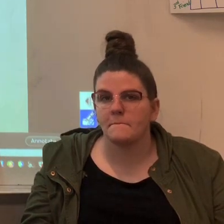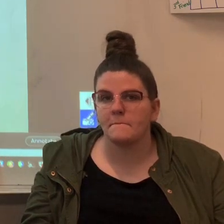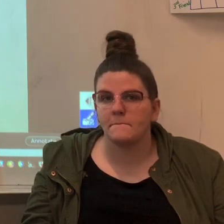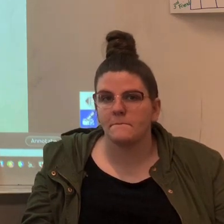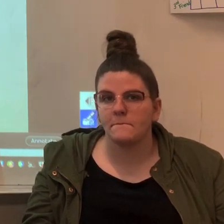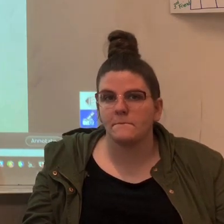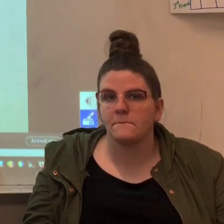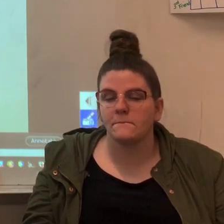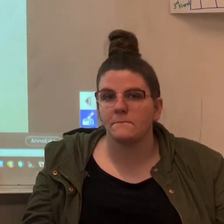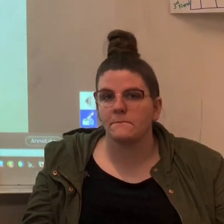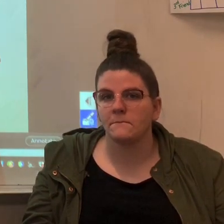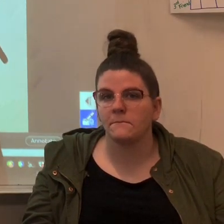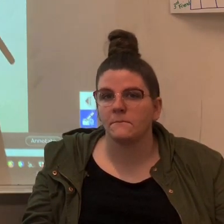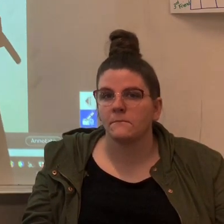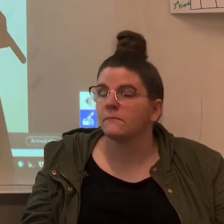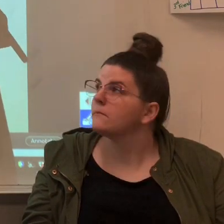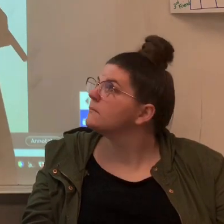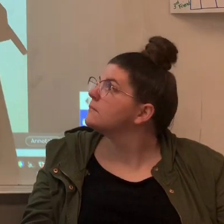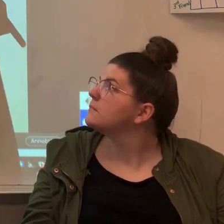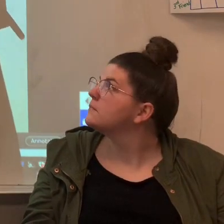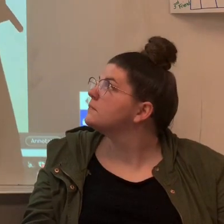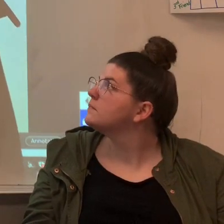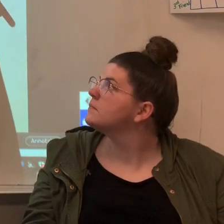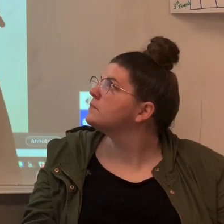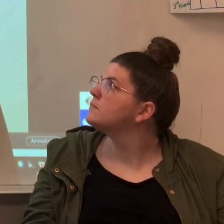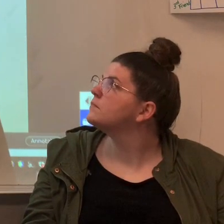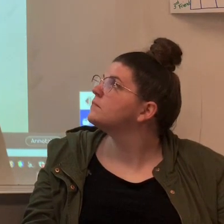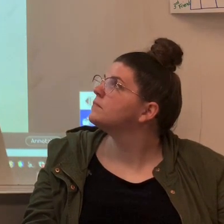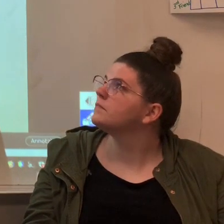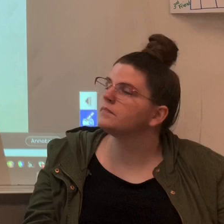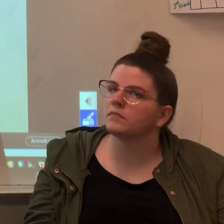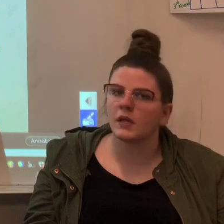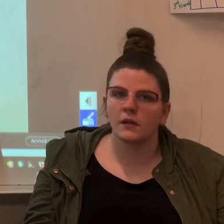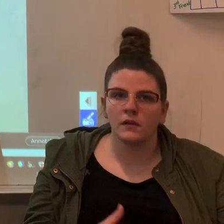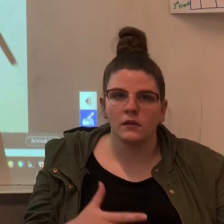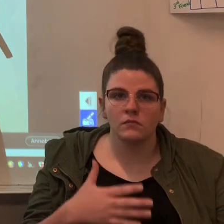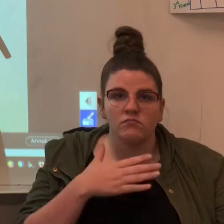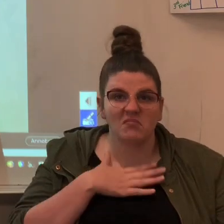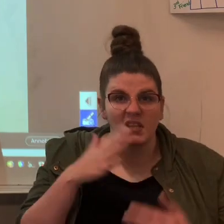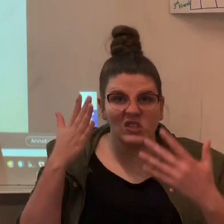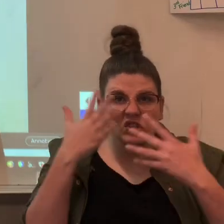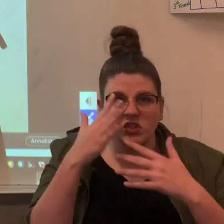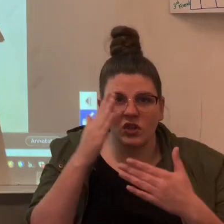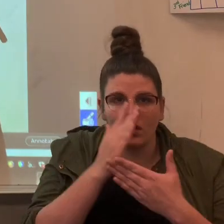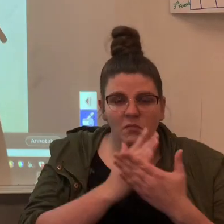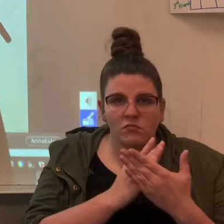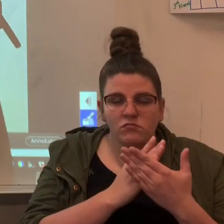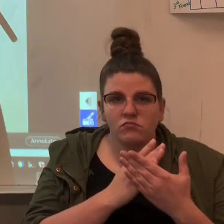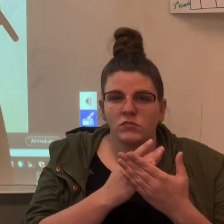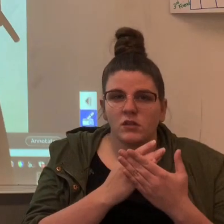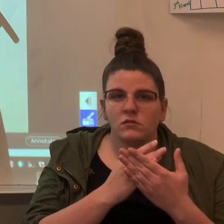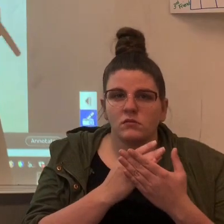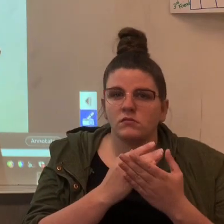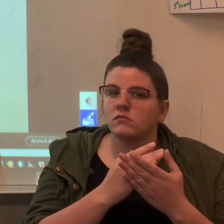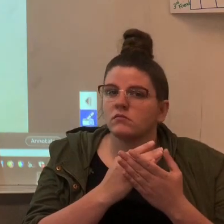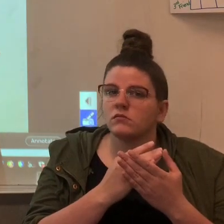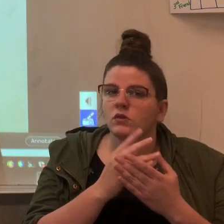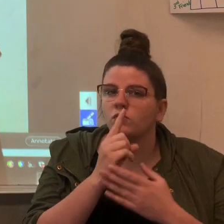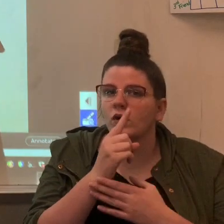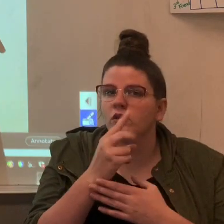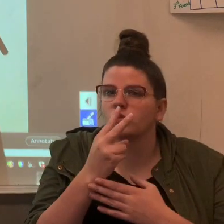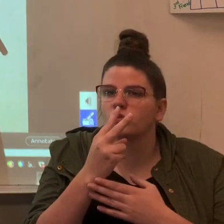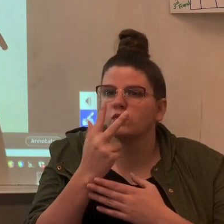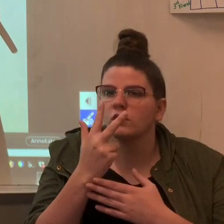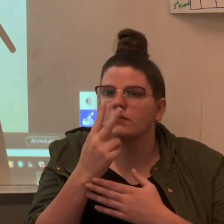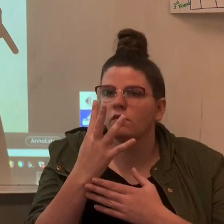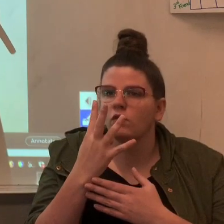So my overlapping area is right here. That's 1, 2, 3,